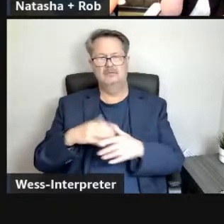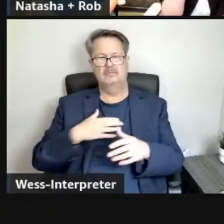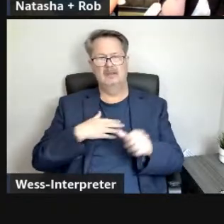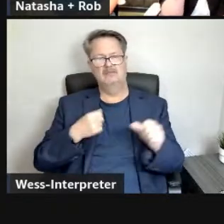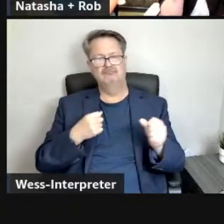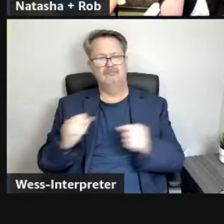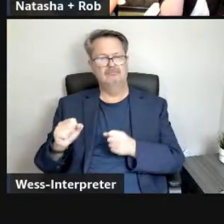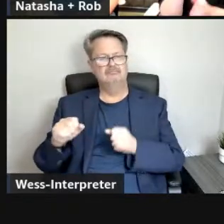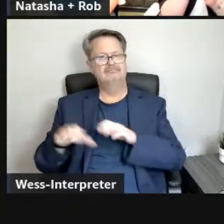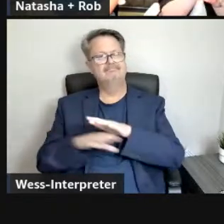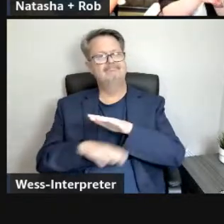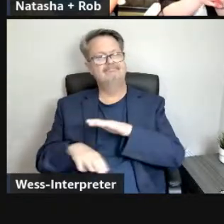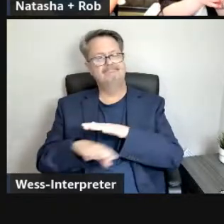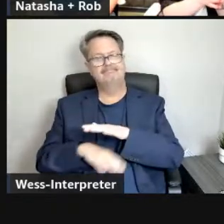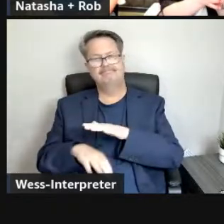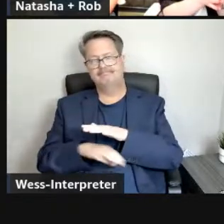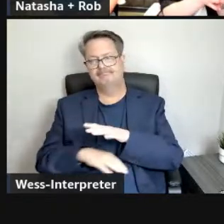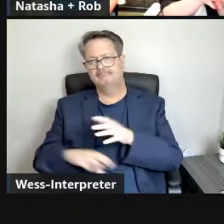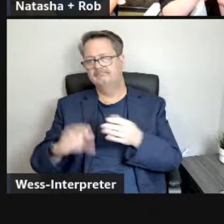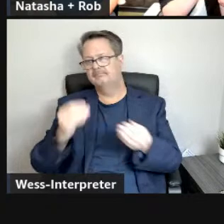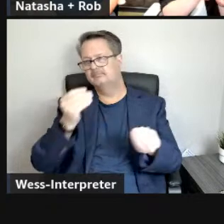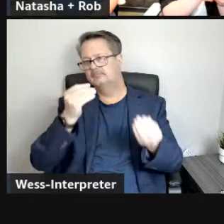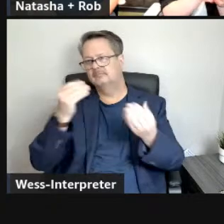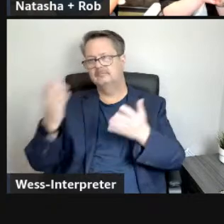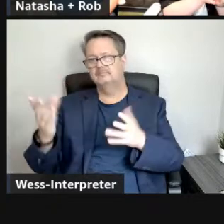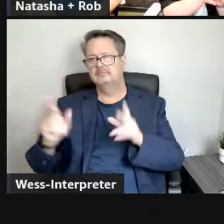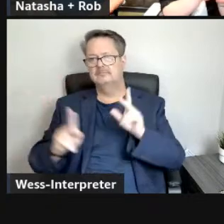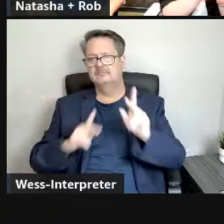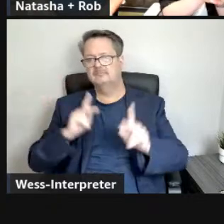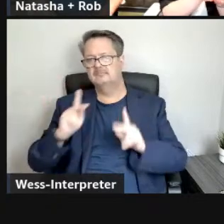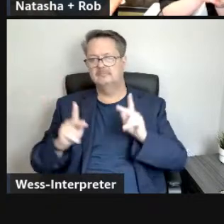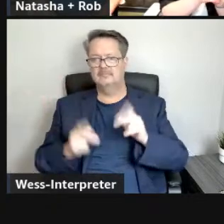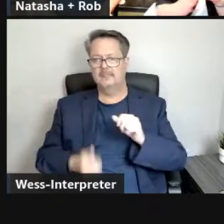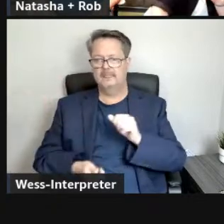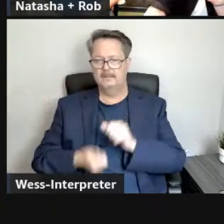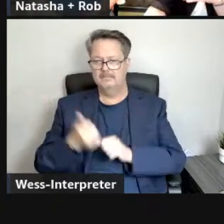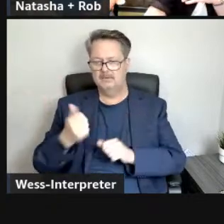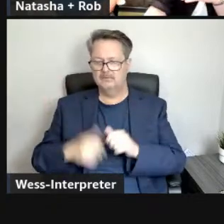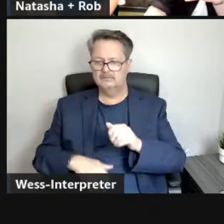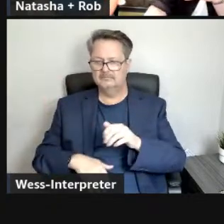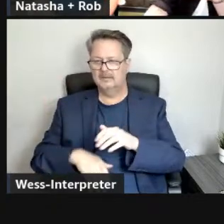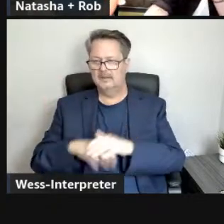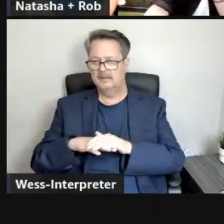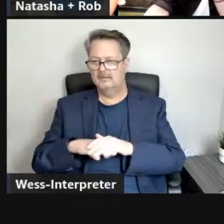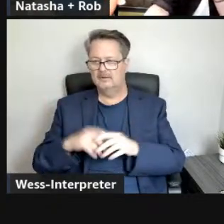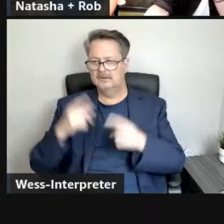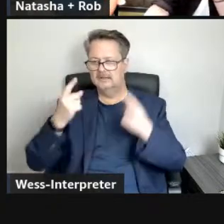basically tell Fleet to find the EC2 instance that has the most capacity whilst considering the price.